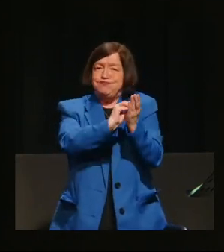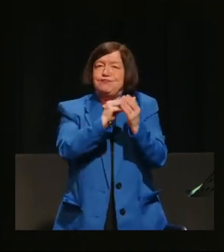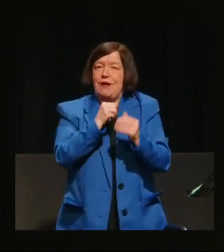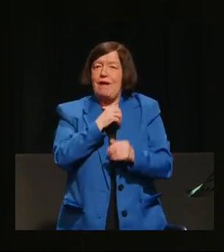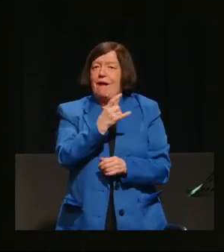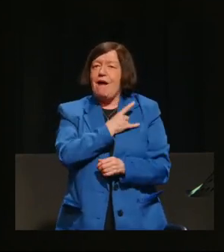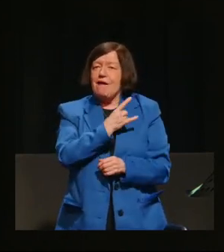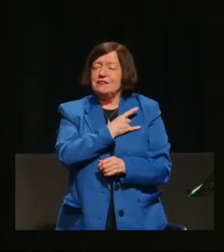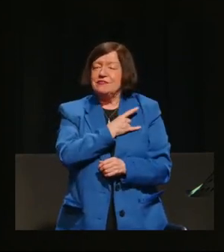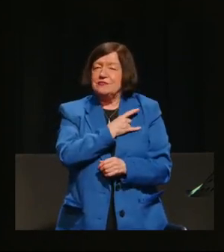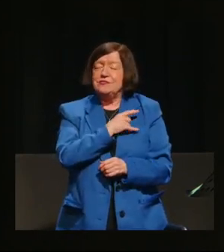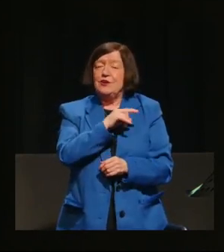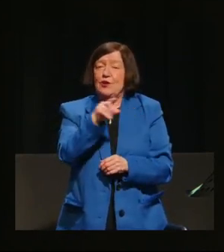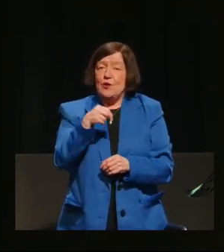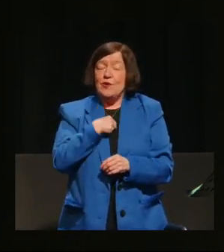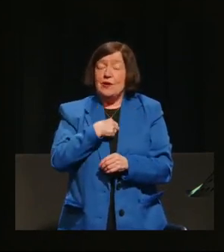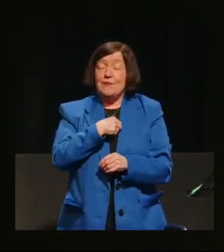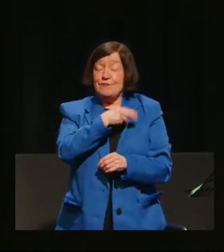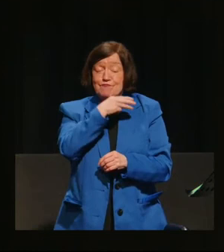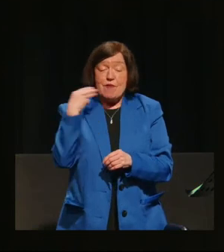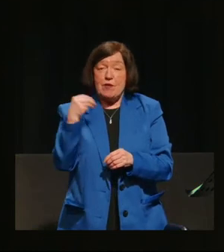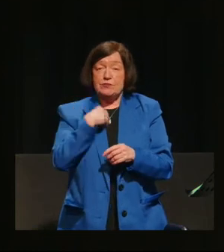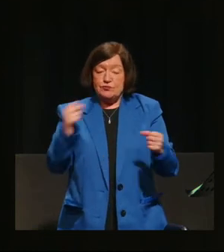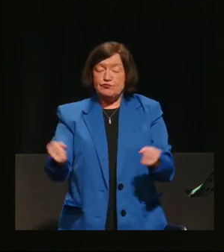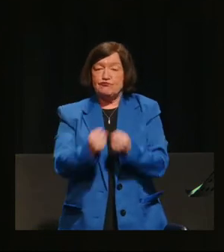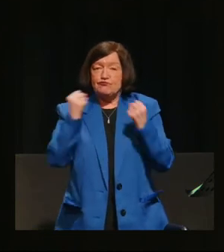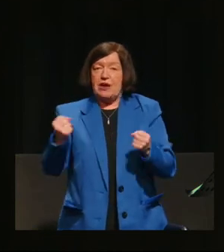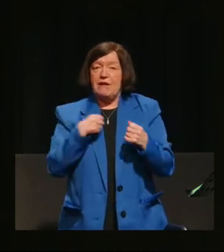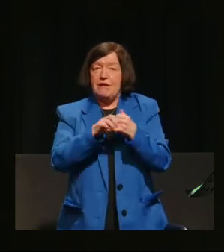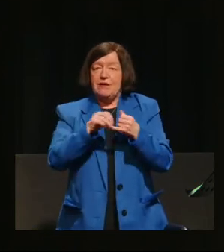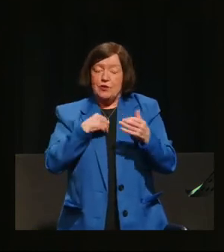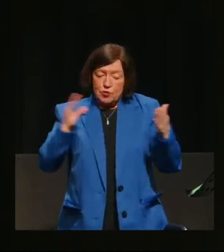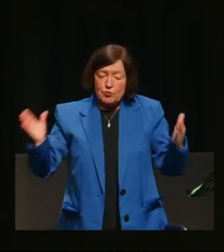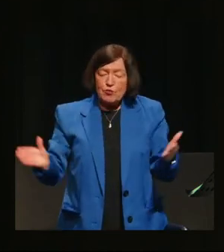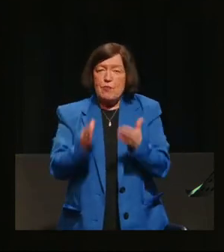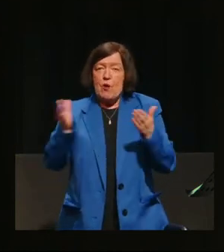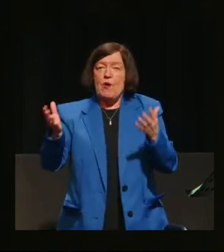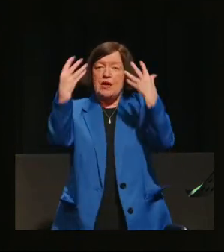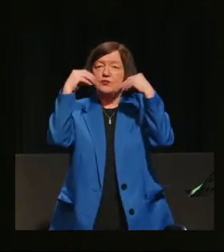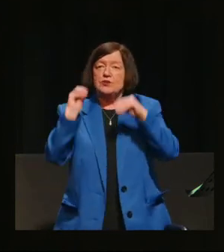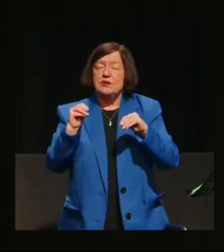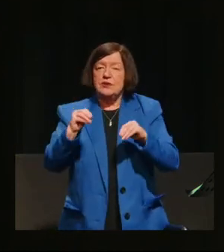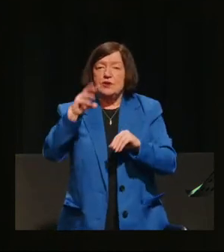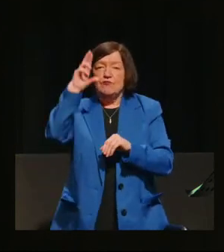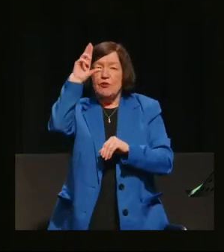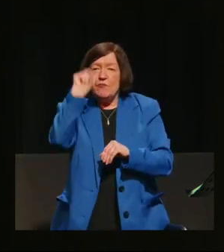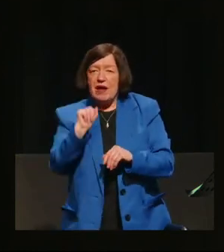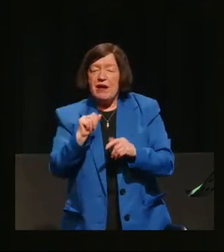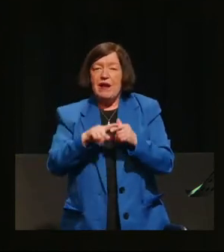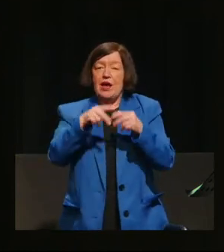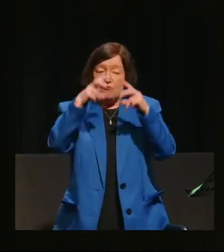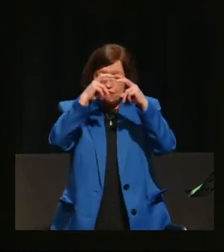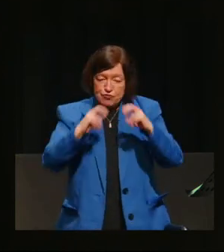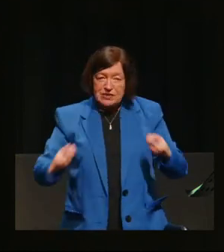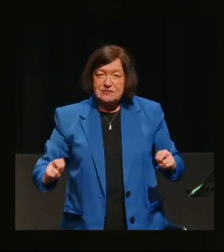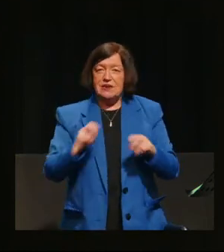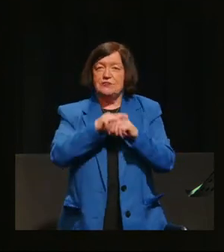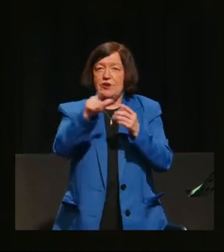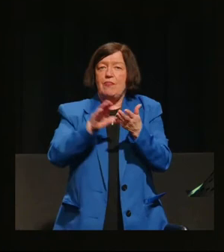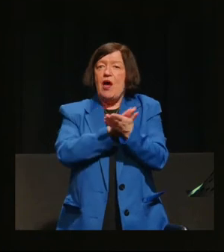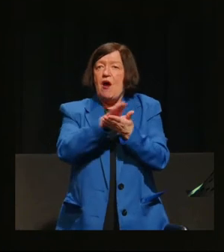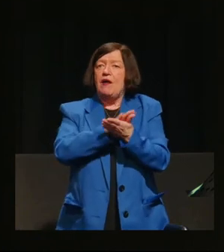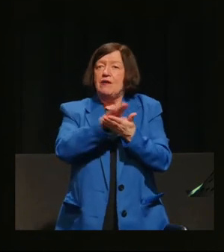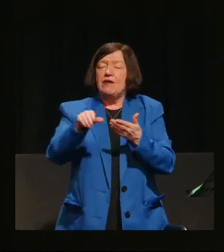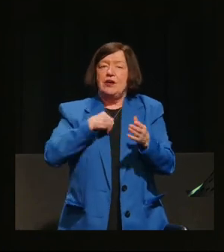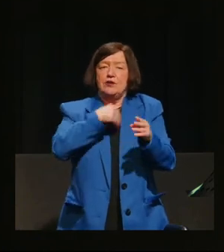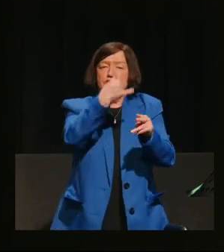hearts. We pledge to strengthen our efforts to promote education, remembrance, and research about the Holocaust in